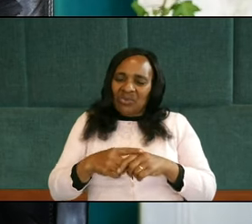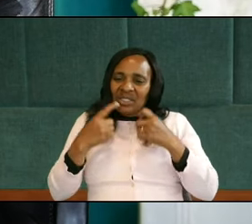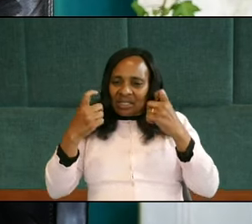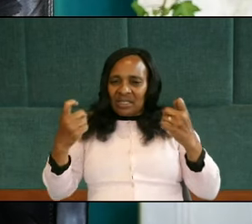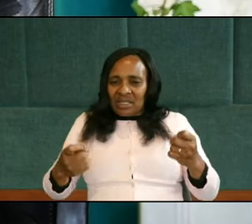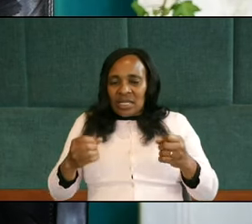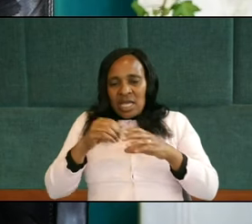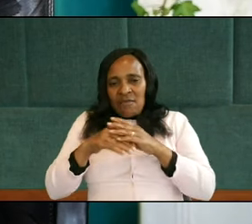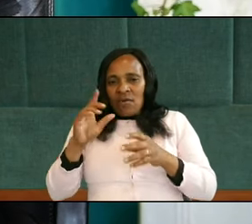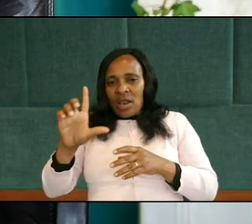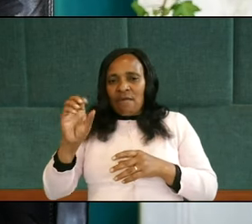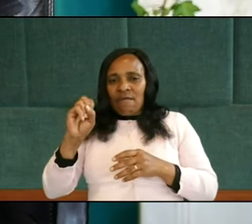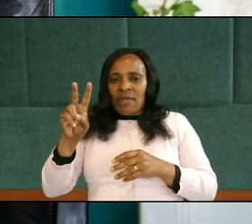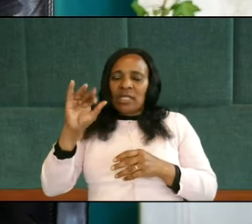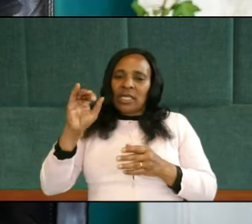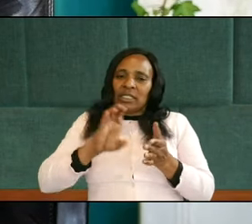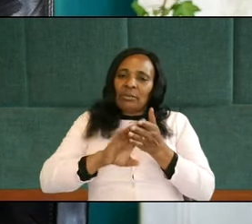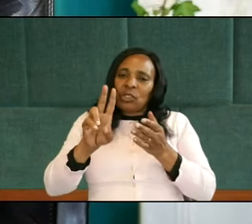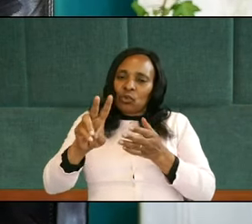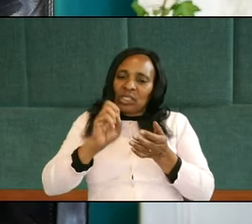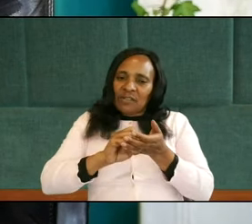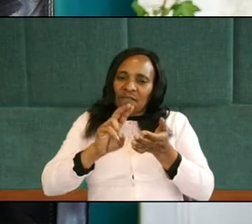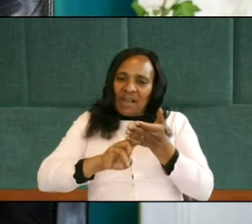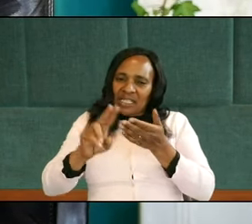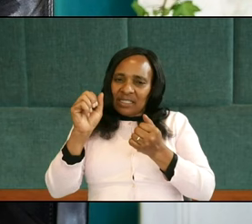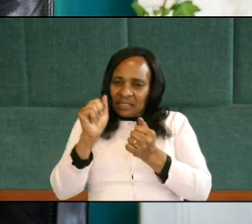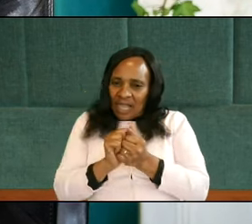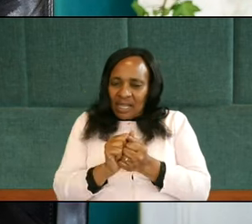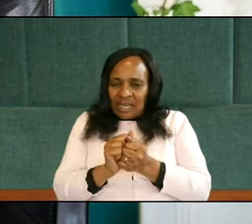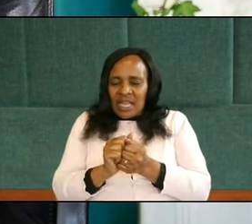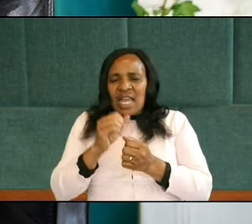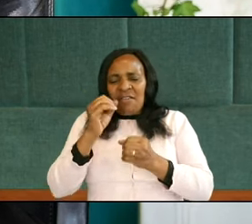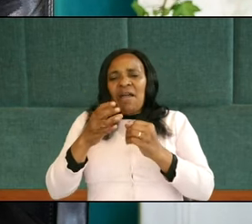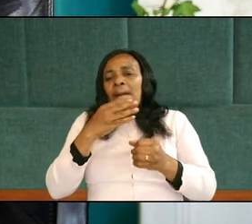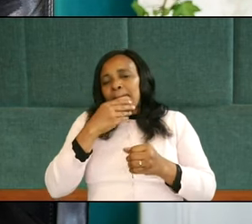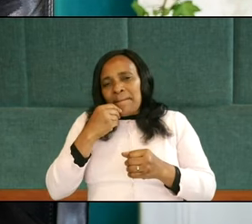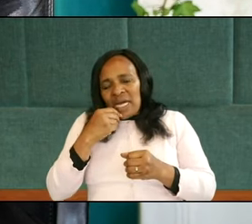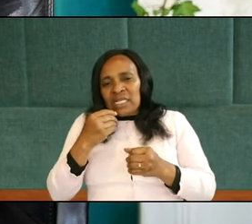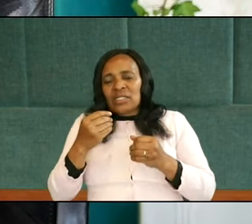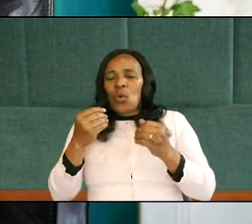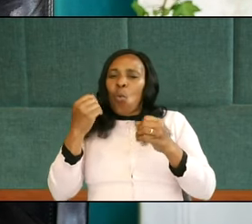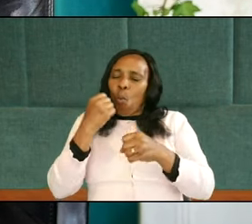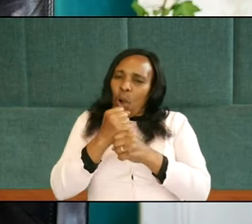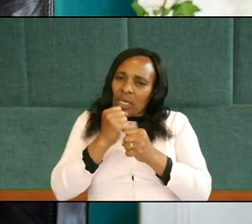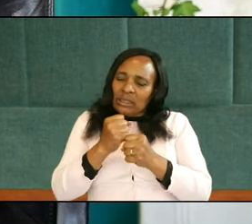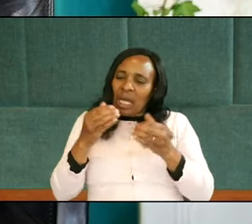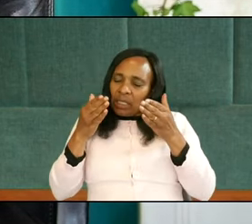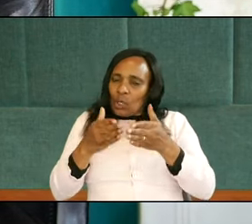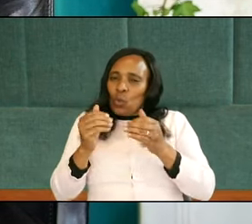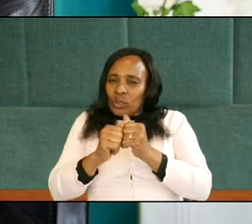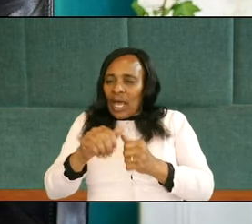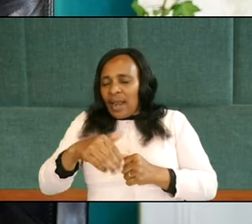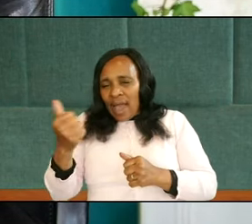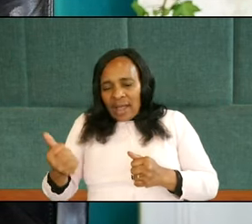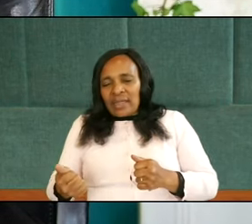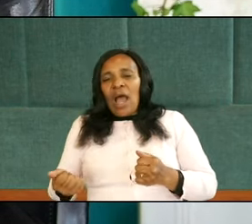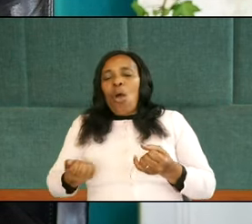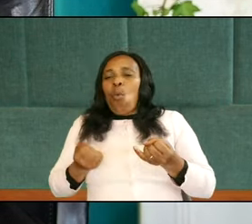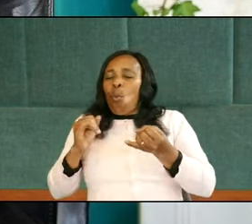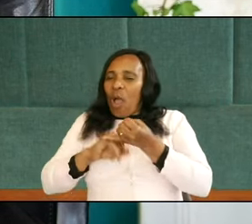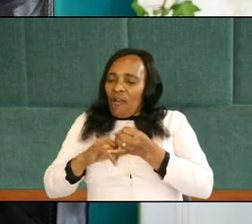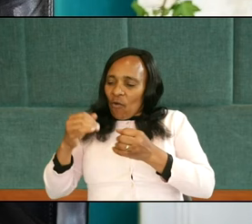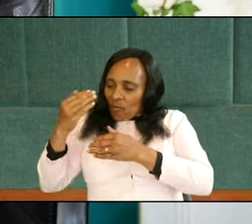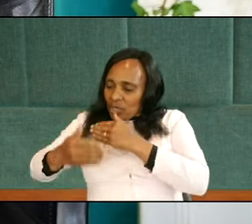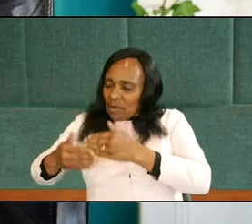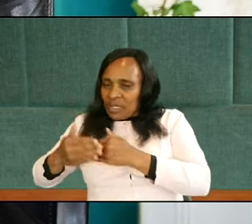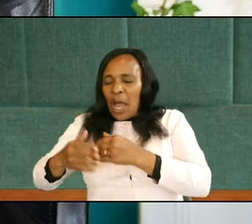Leviticus chapter 20, verse 10, it says that if a man commits adultery with another man's wife, with the wife of his neighbor,